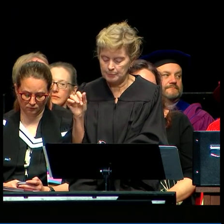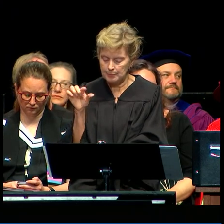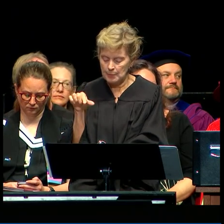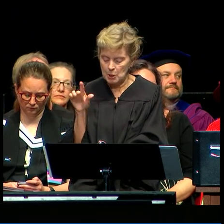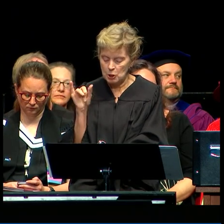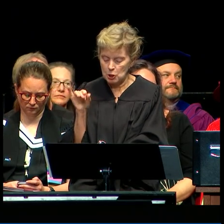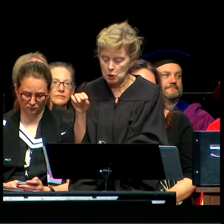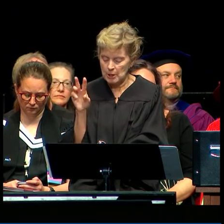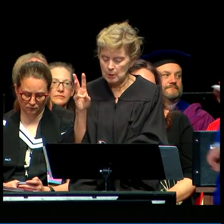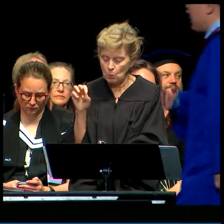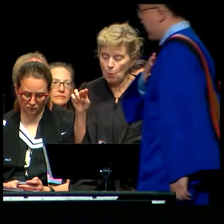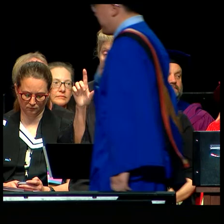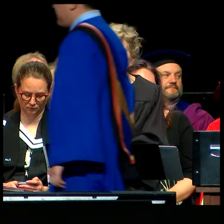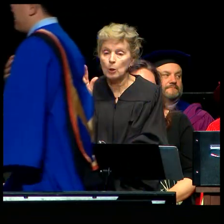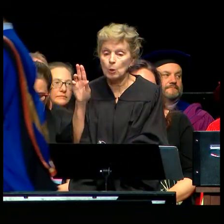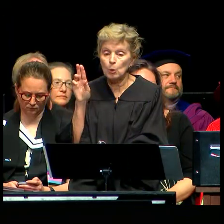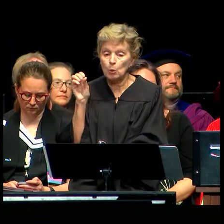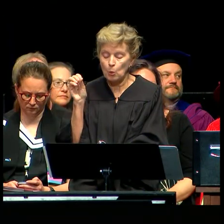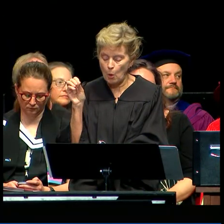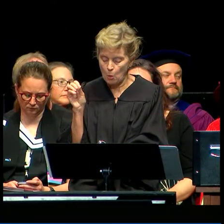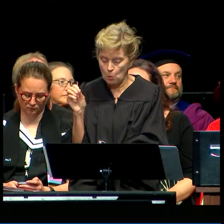Qinwen Luo.